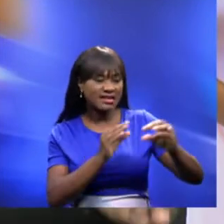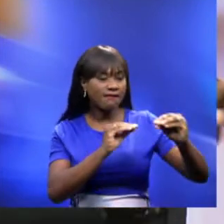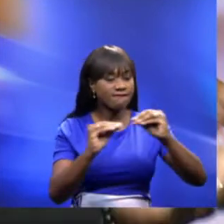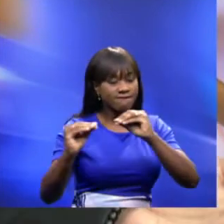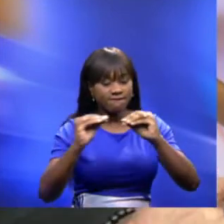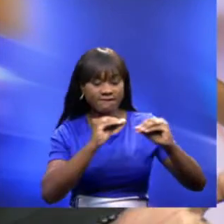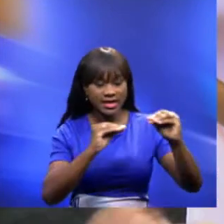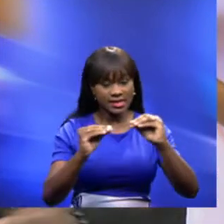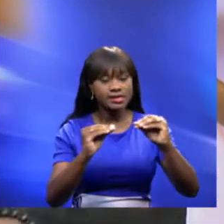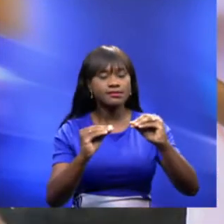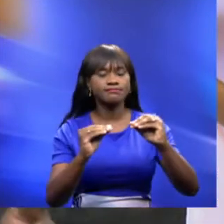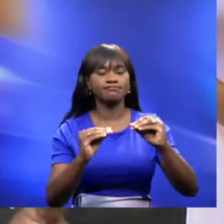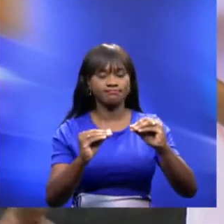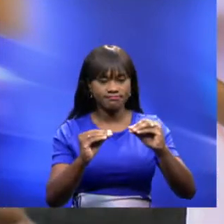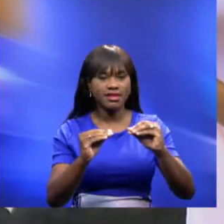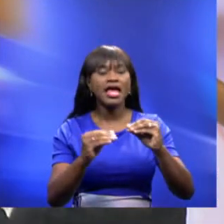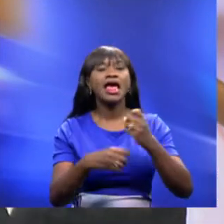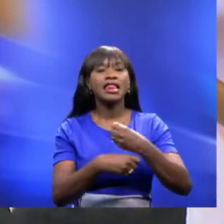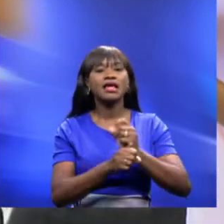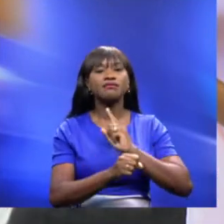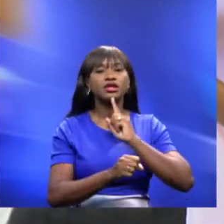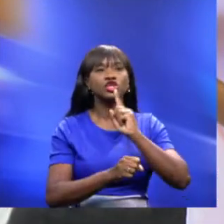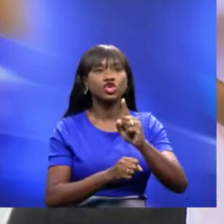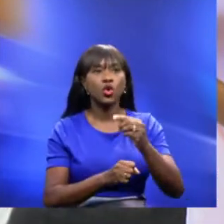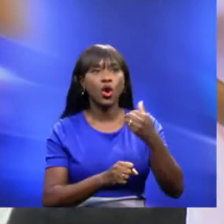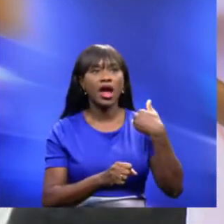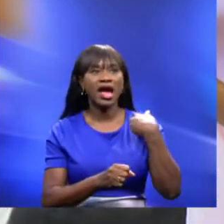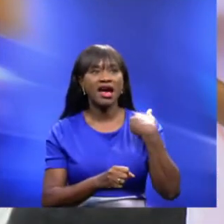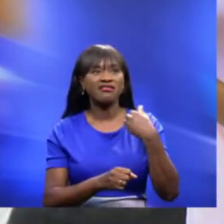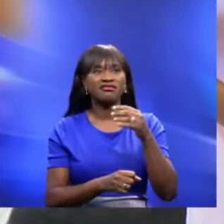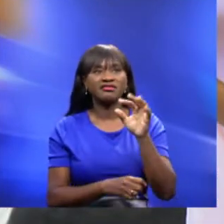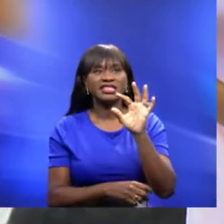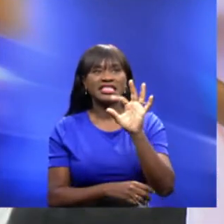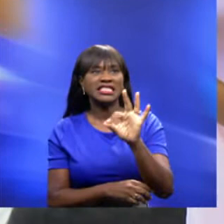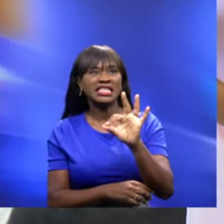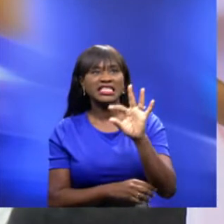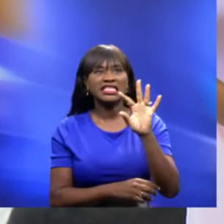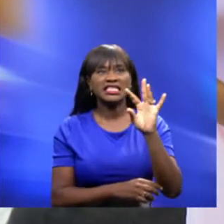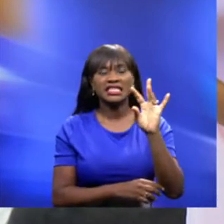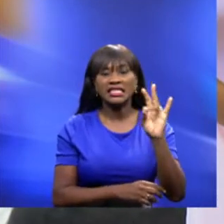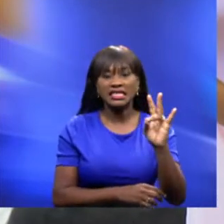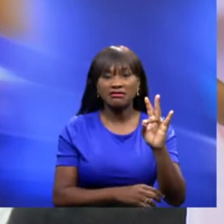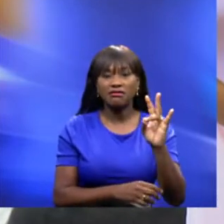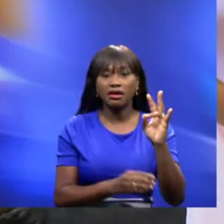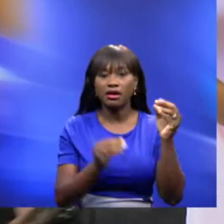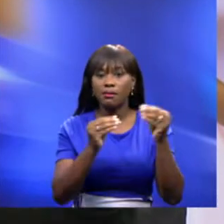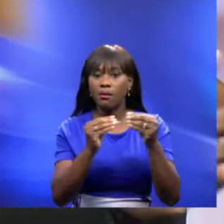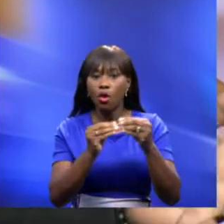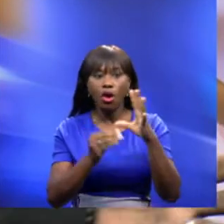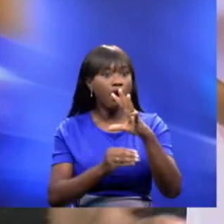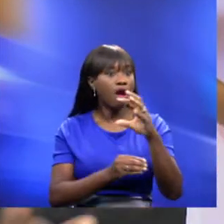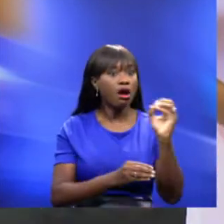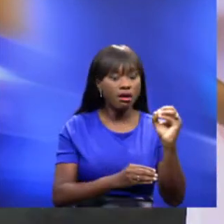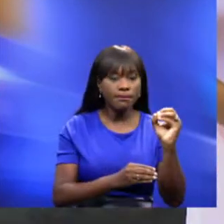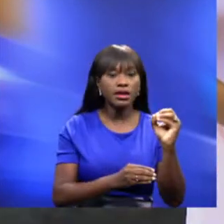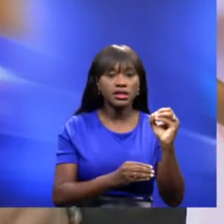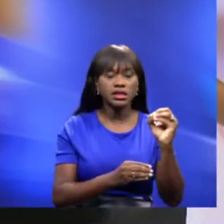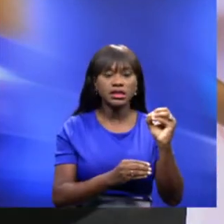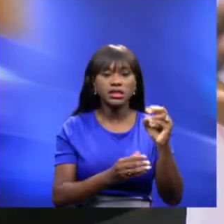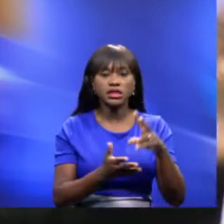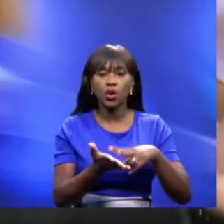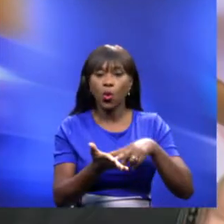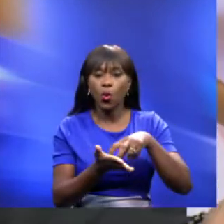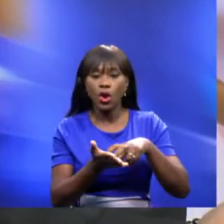system. You need to fix it. In Trinidad, we had something like 97 plus companies who were vulnerable.